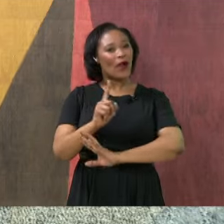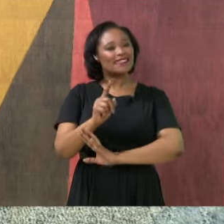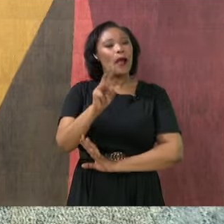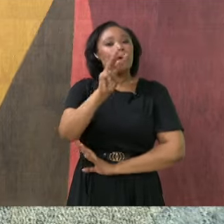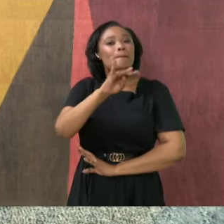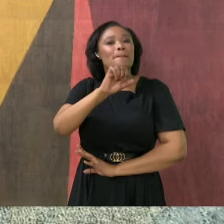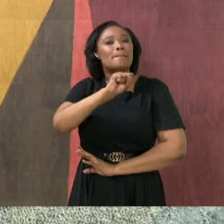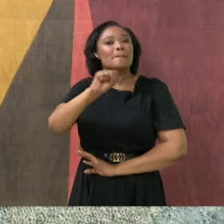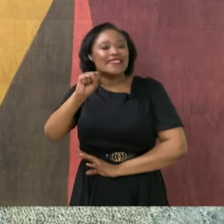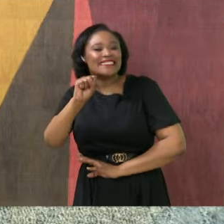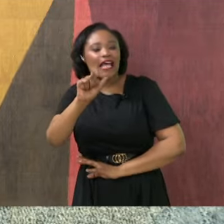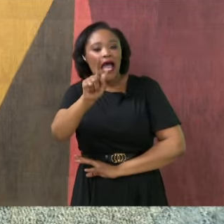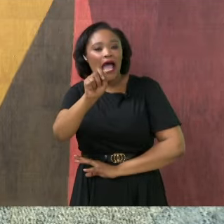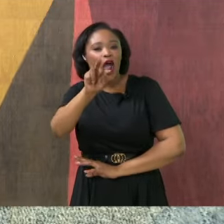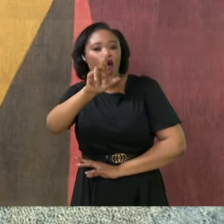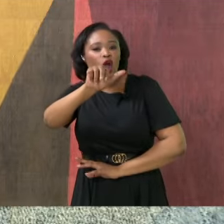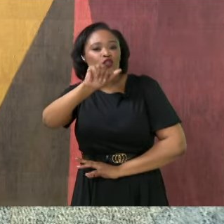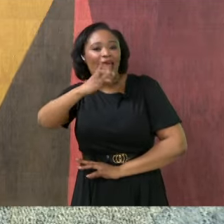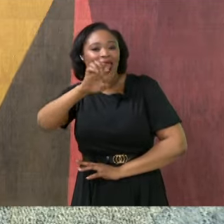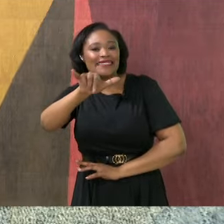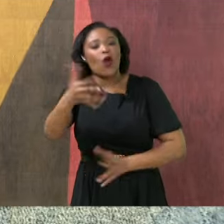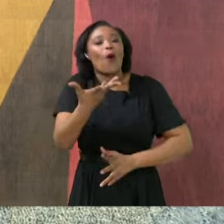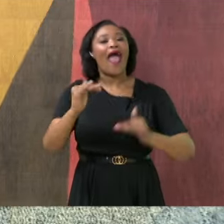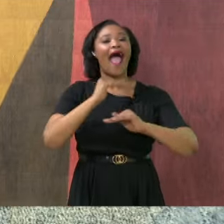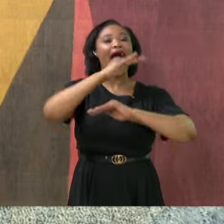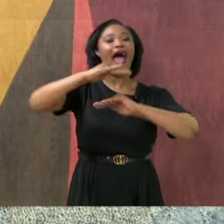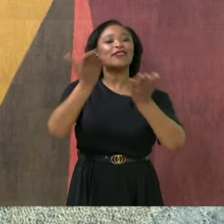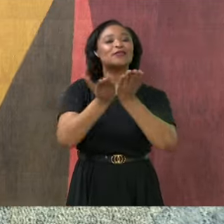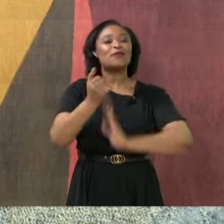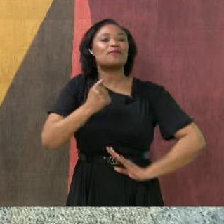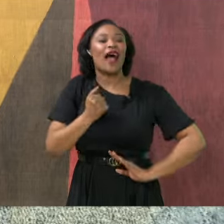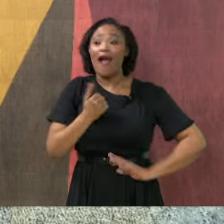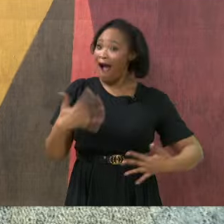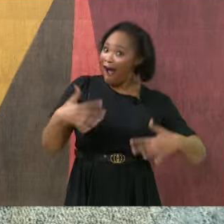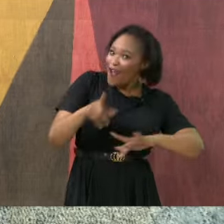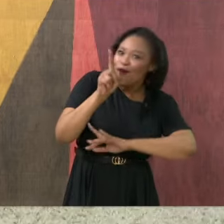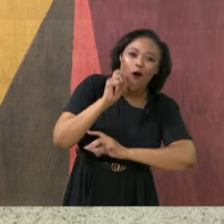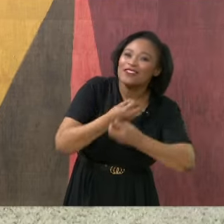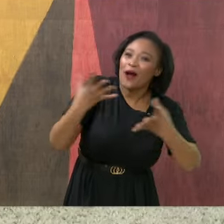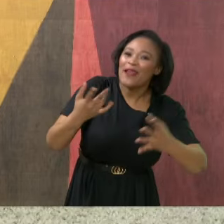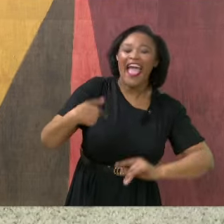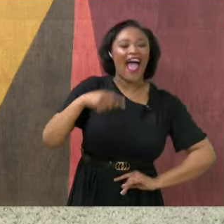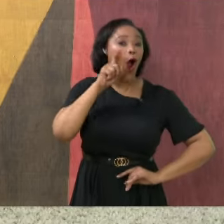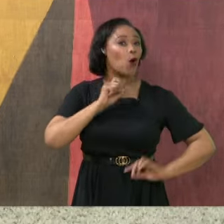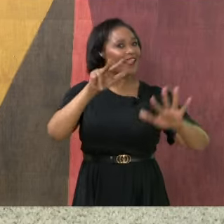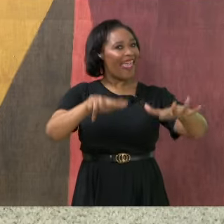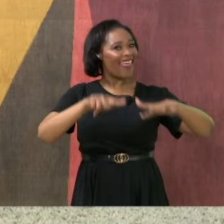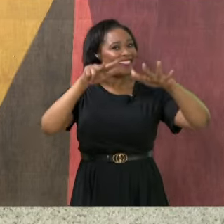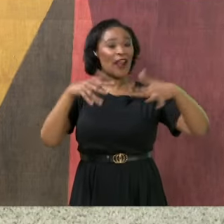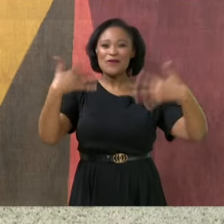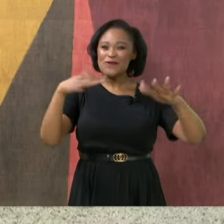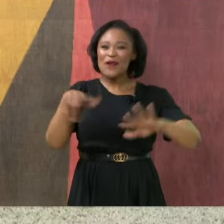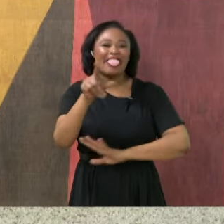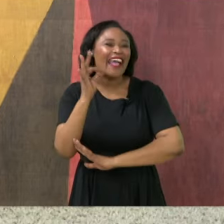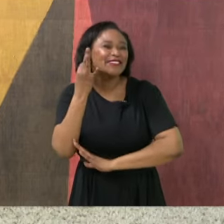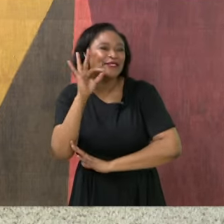my high school. Aww. Yeah. How old were you? I was 18. Oh, okay. That's so cute. Yes. Yes.